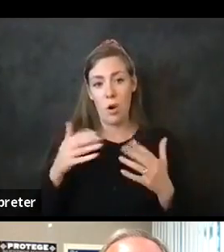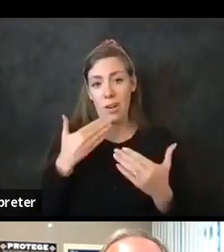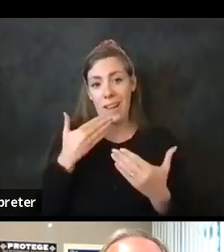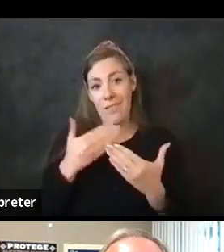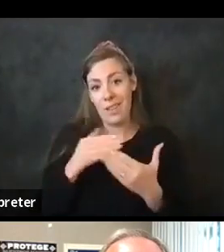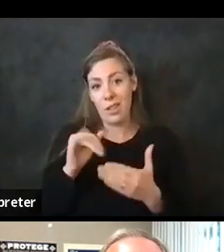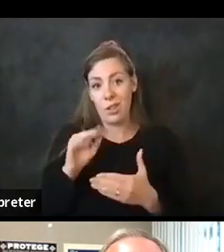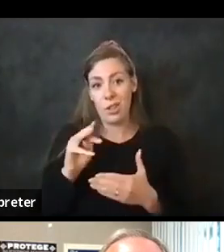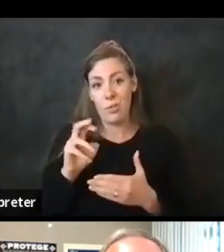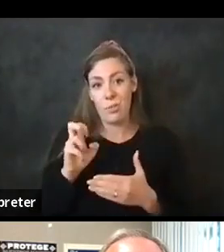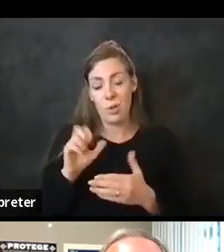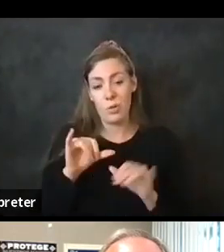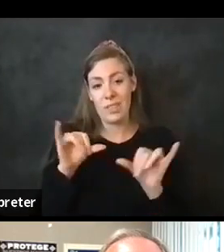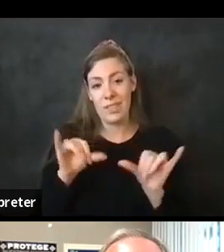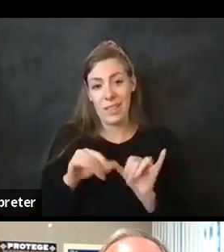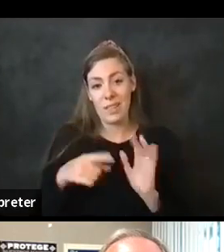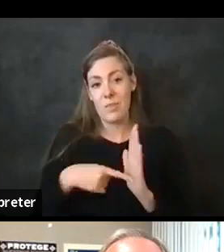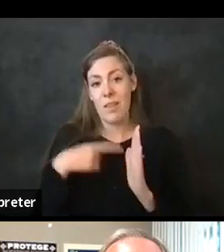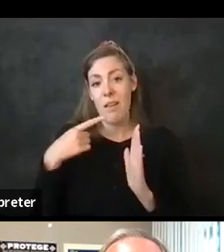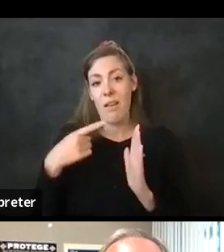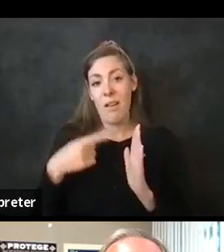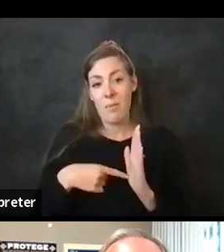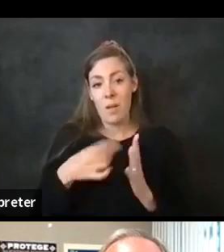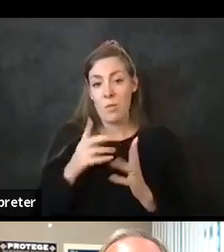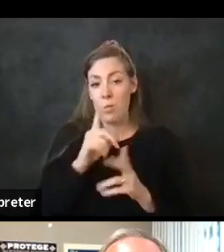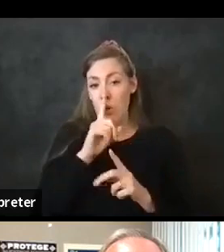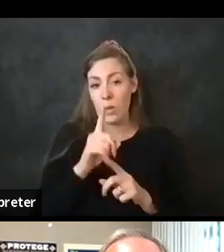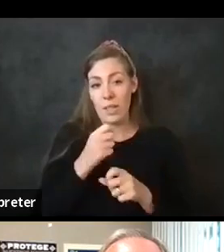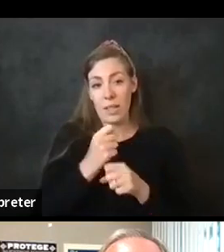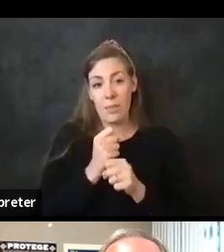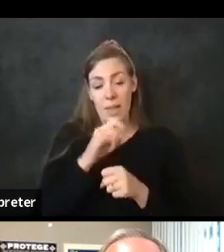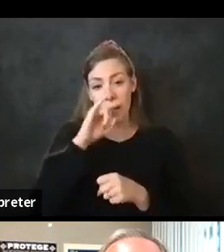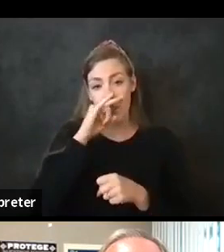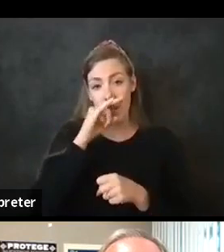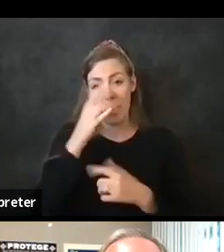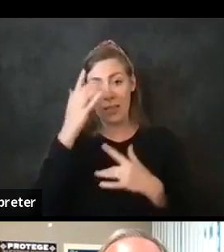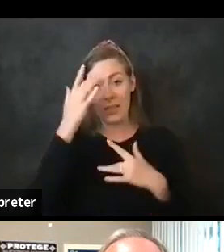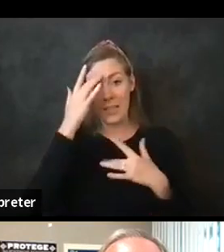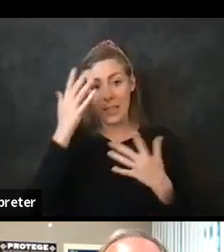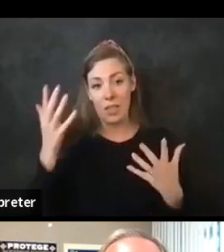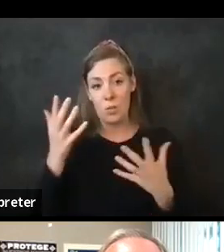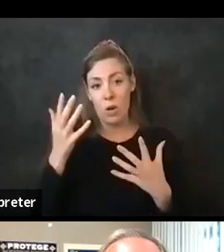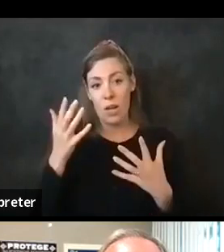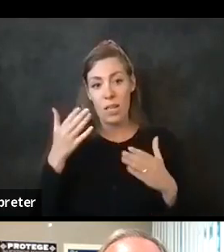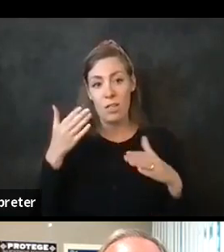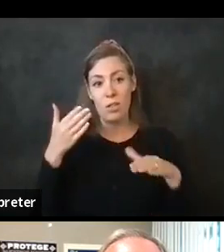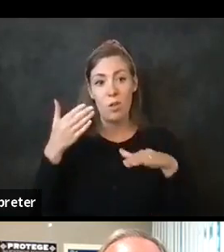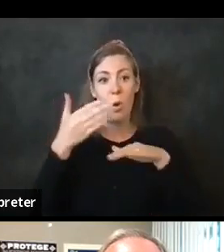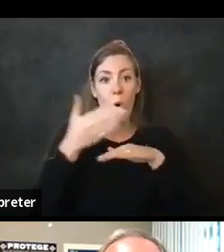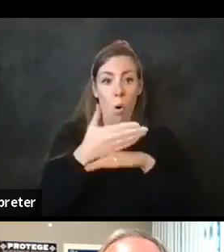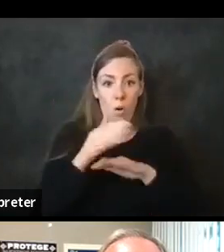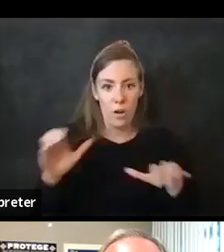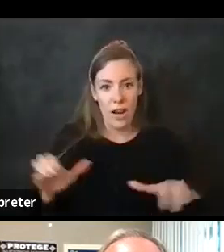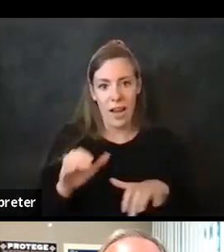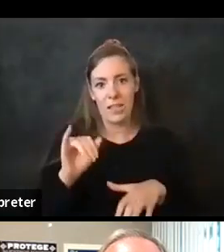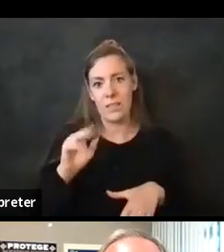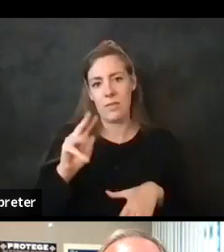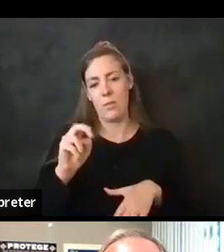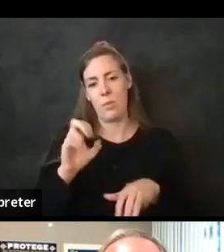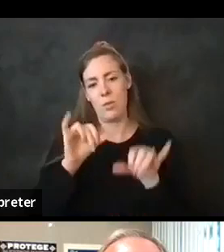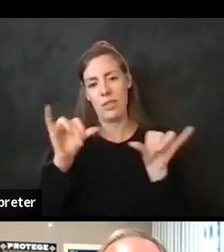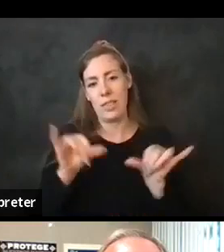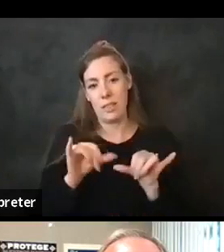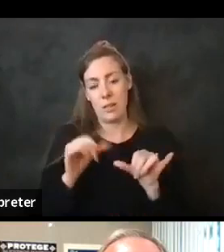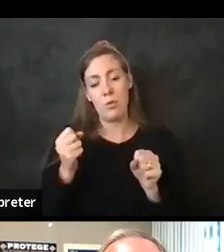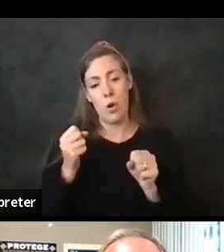systems. And sometimes what really makes a child sick is their overreactive immune system. And so protecting with this